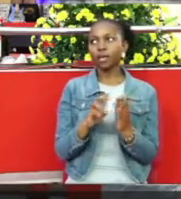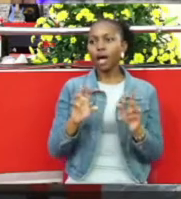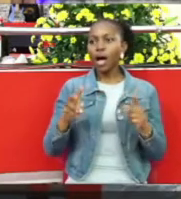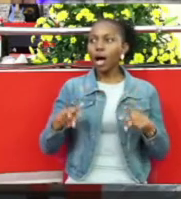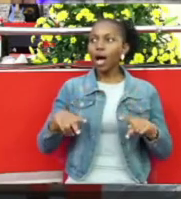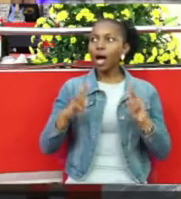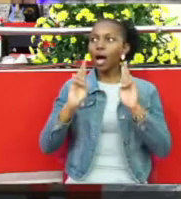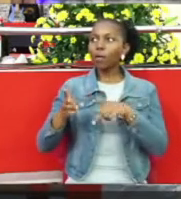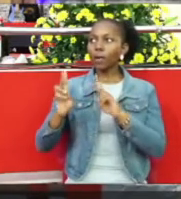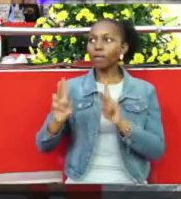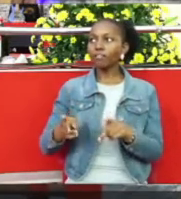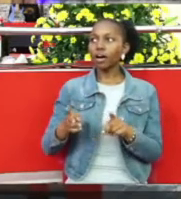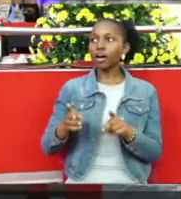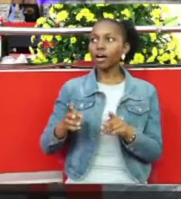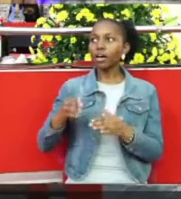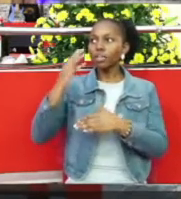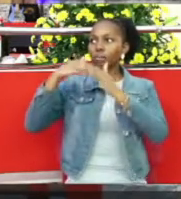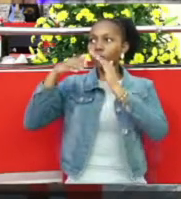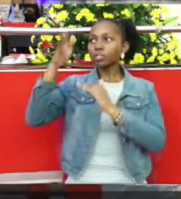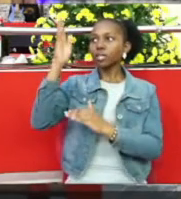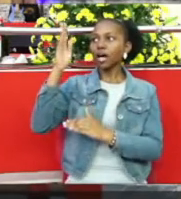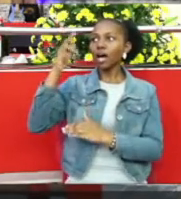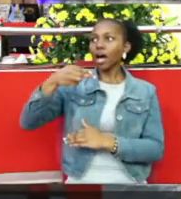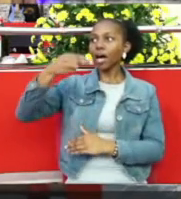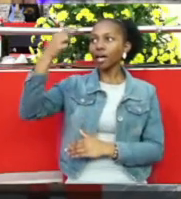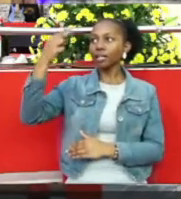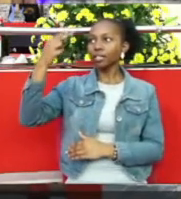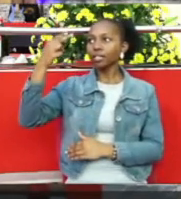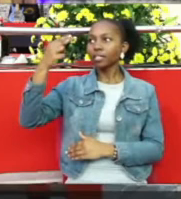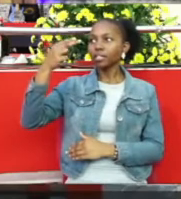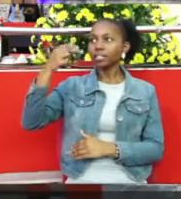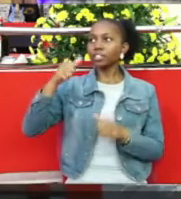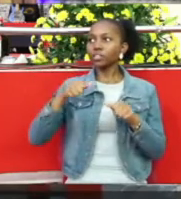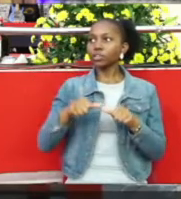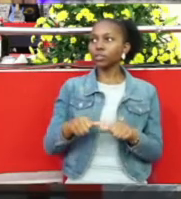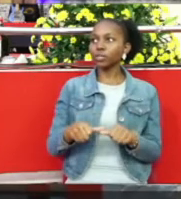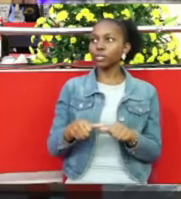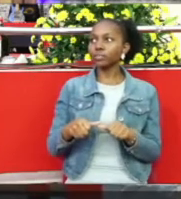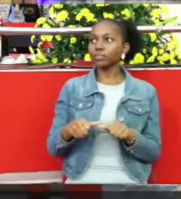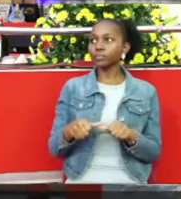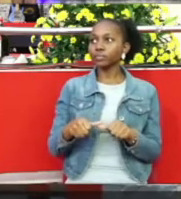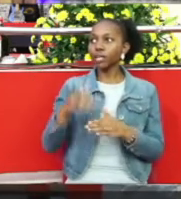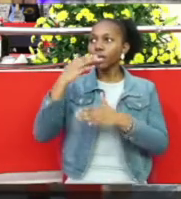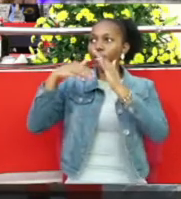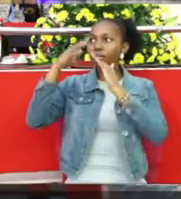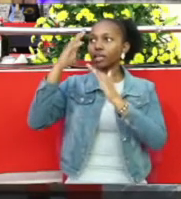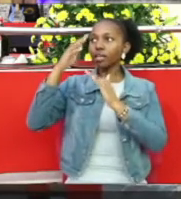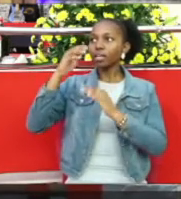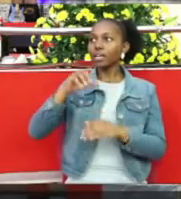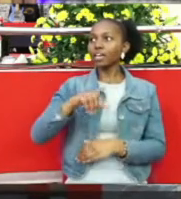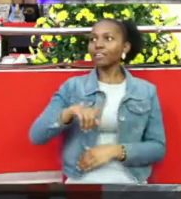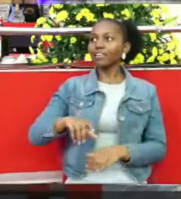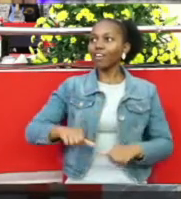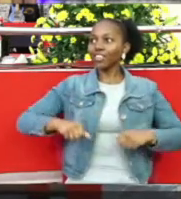in temples made with hands, as the prophet says, "Heaven is my throne, and the earth is